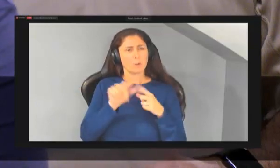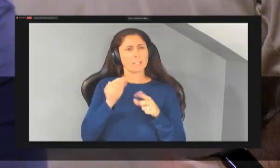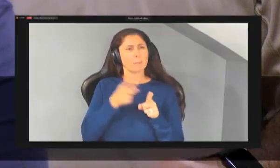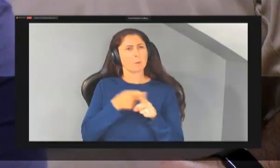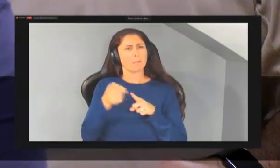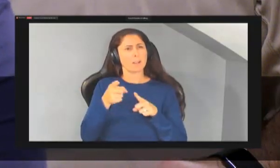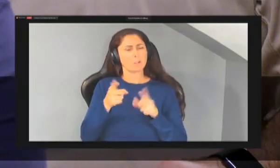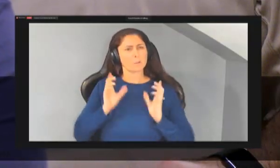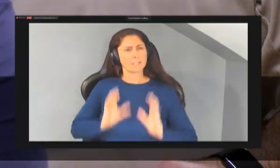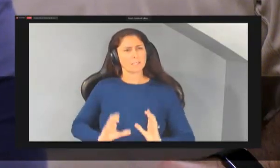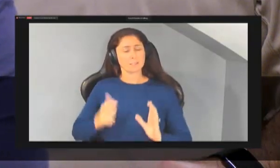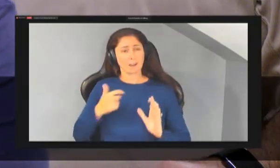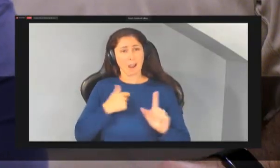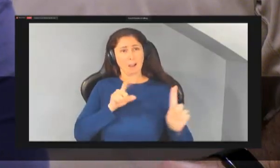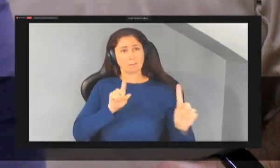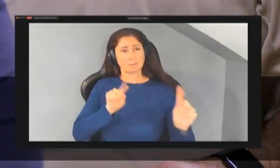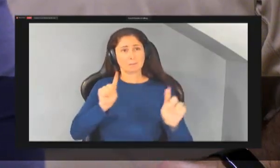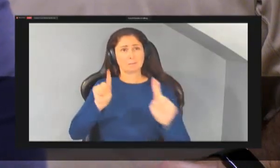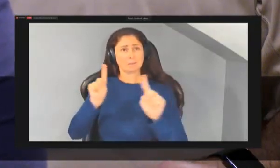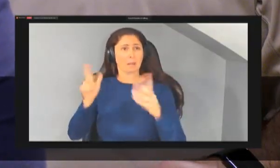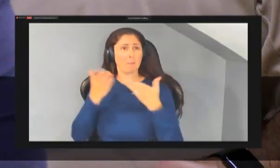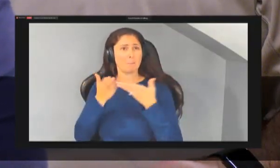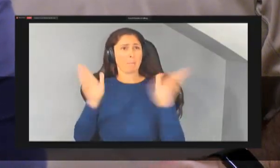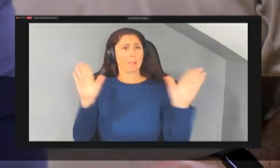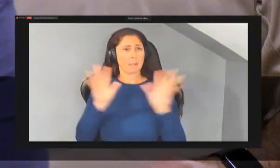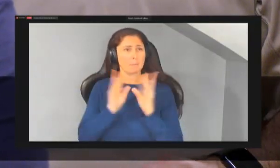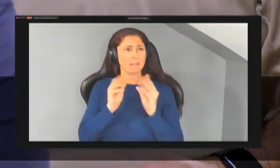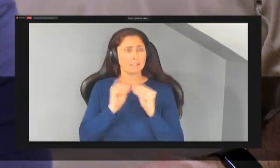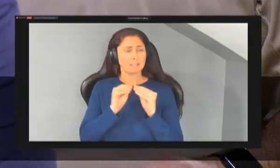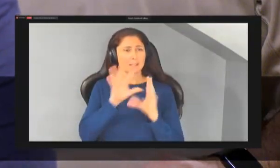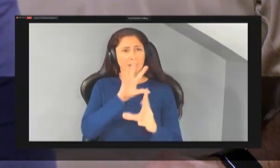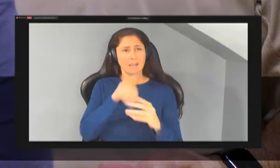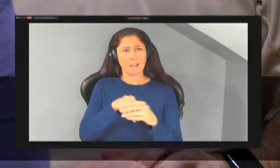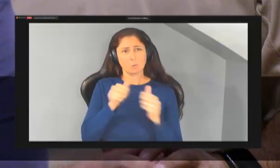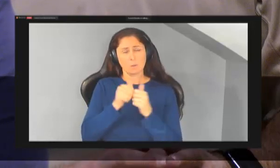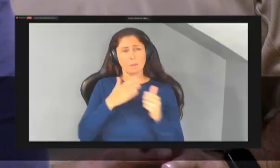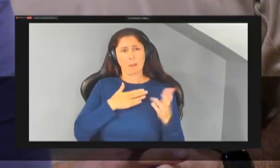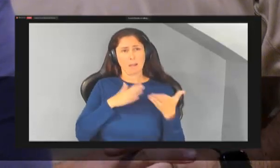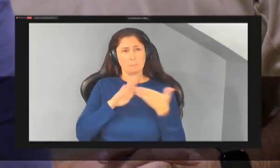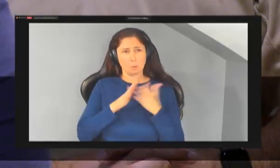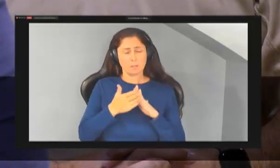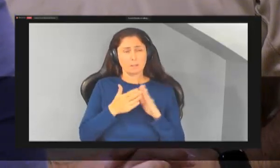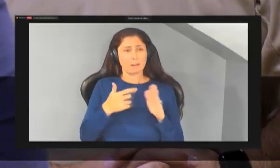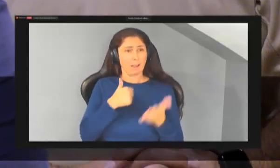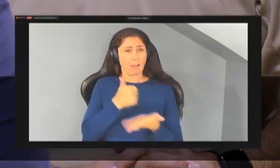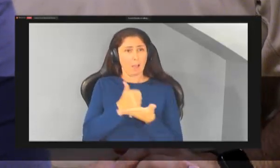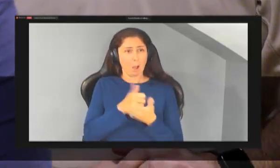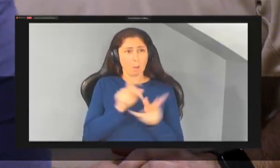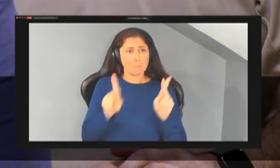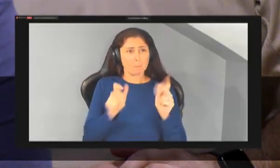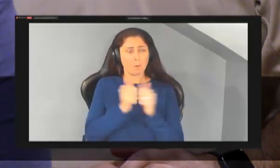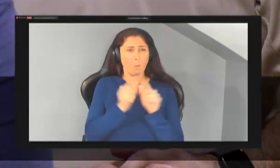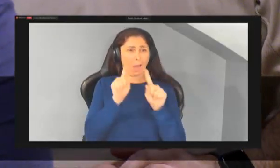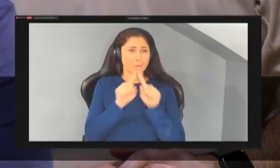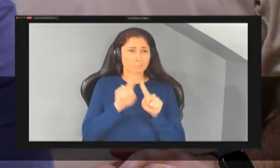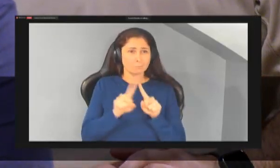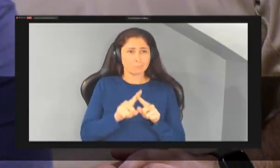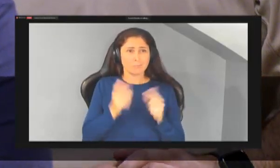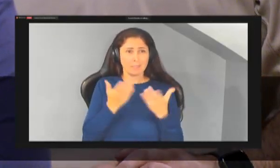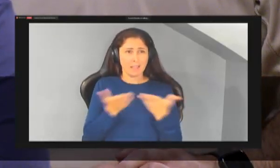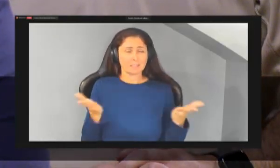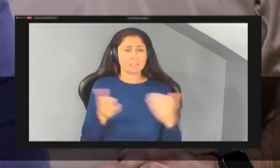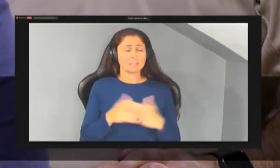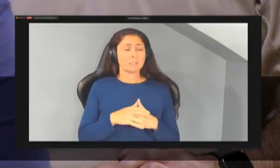to an awful lot of public meetings and engage with my community, and I help people with a lot of things.